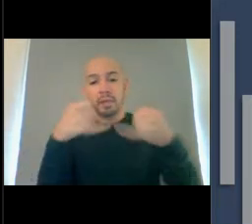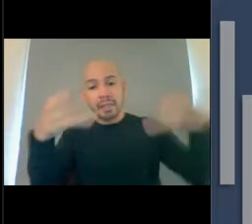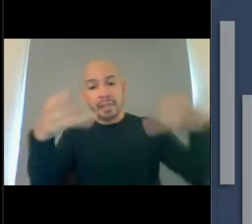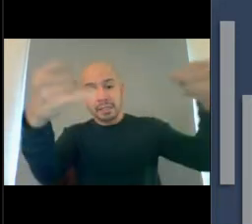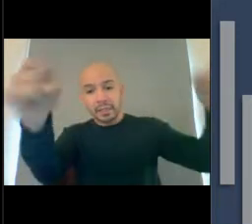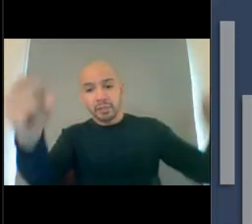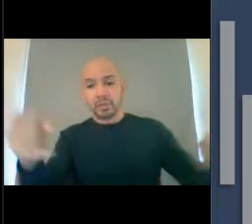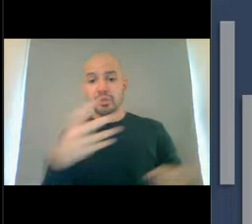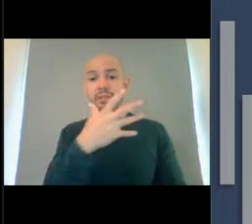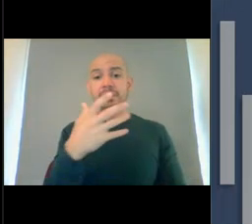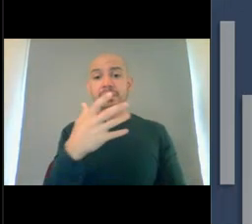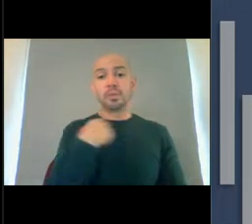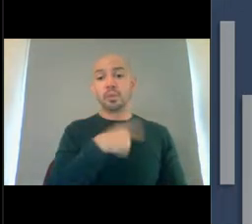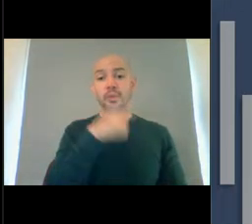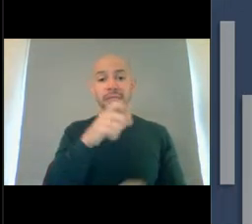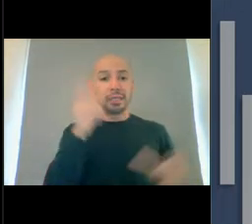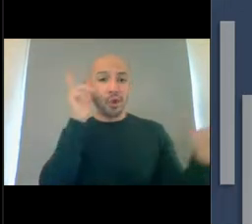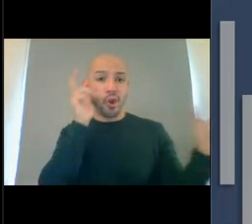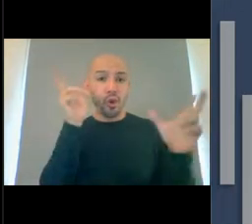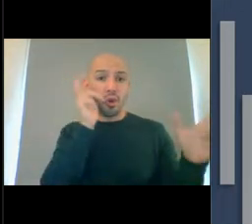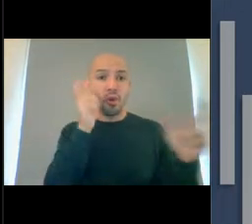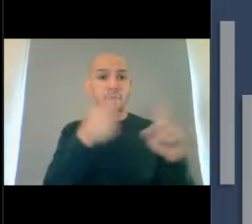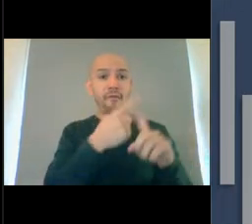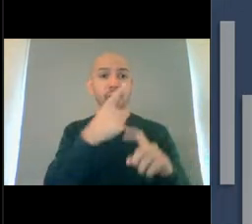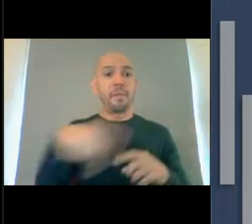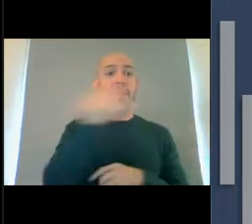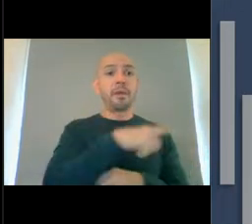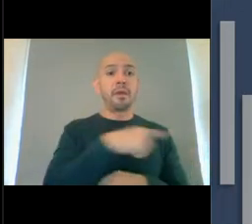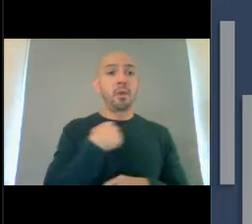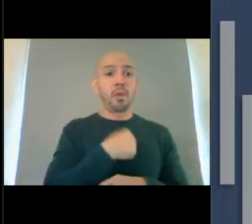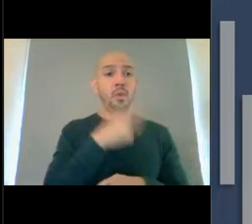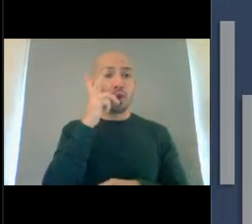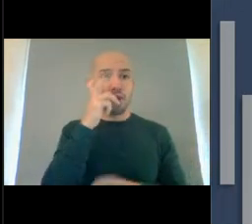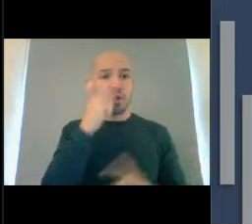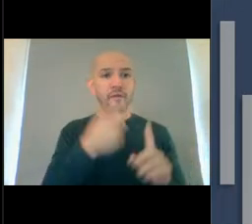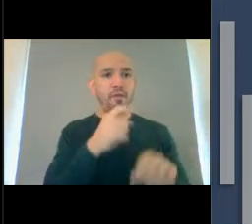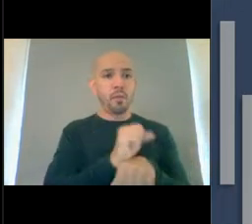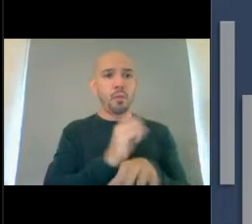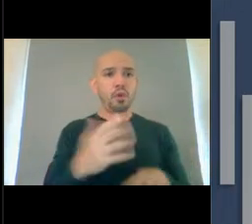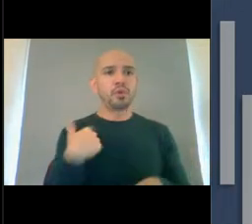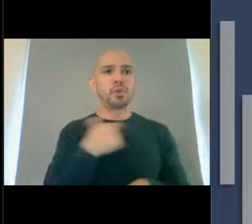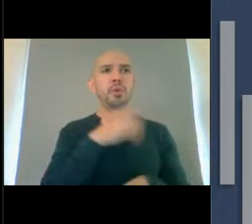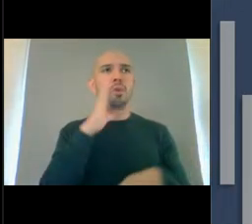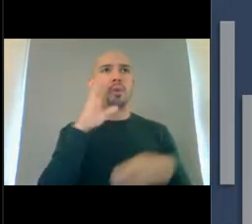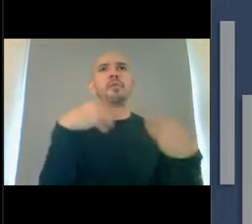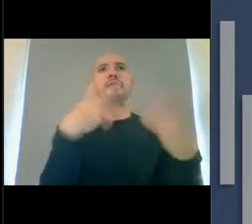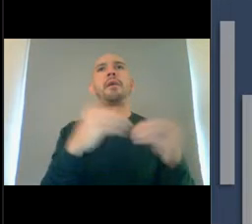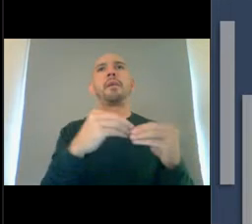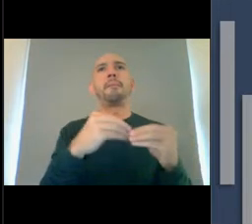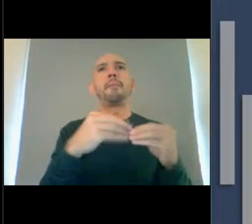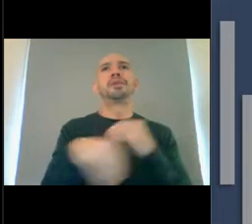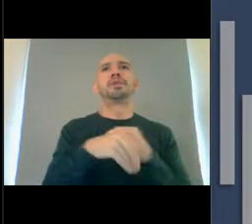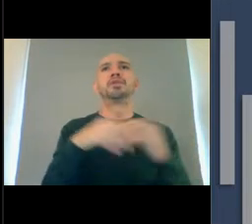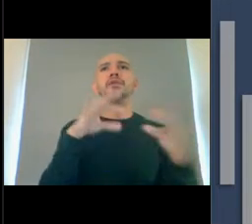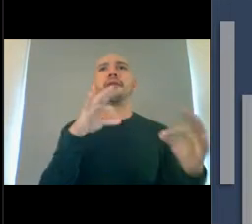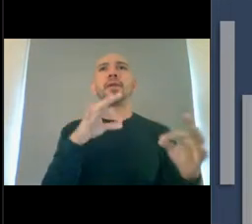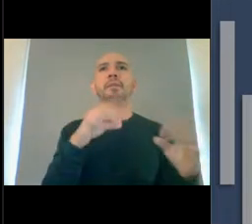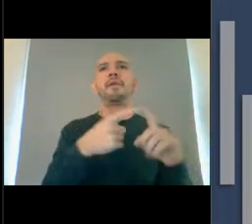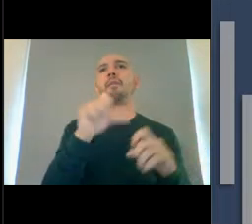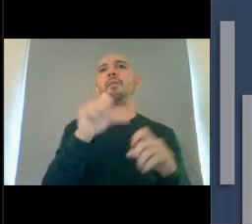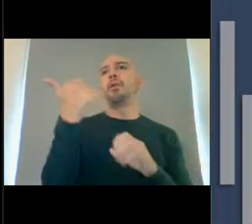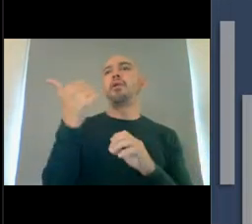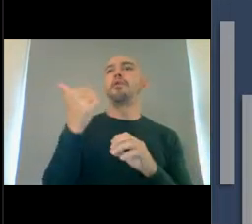heard from hannah is what we've heard from our work group we're going to get some more additional feedback from other stakeholders